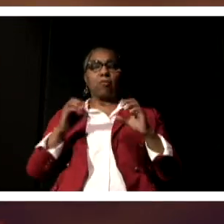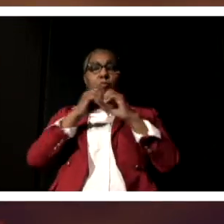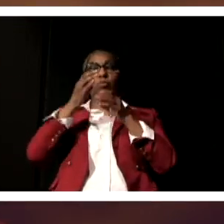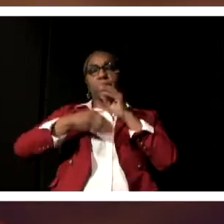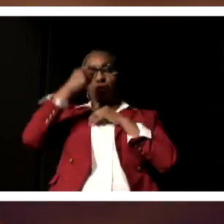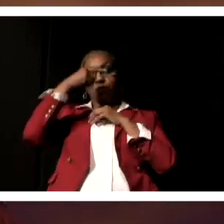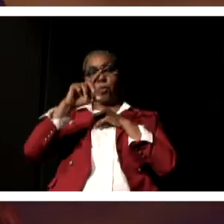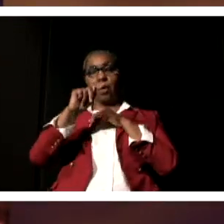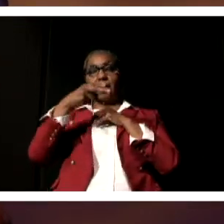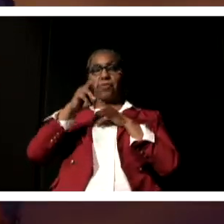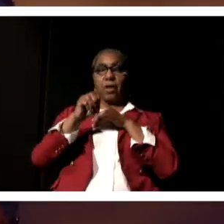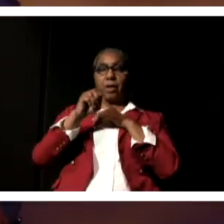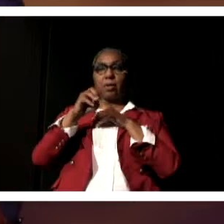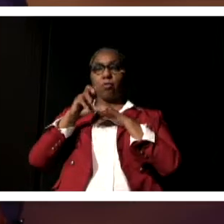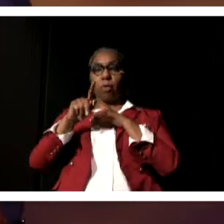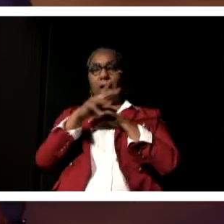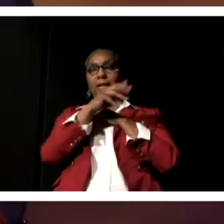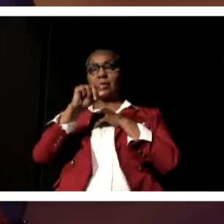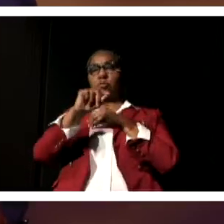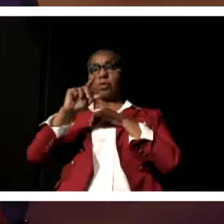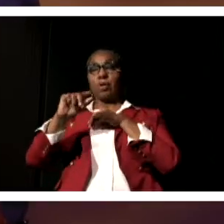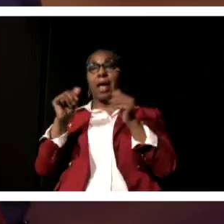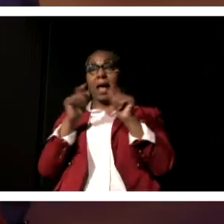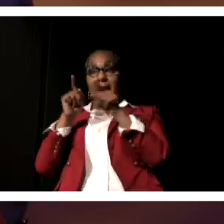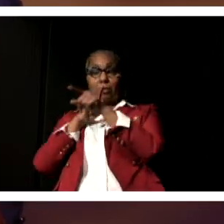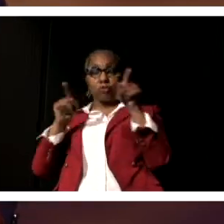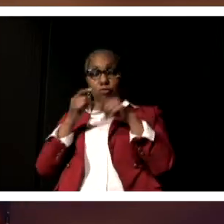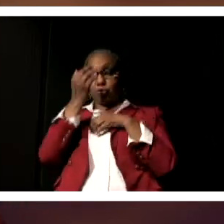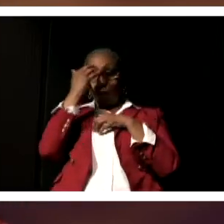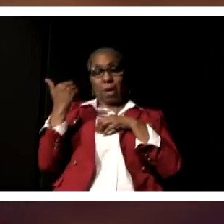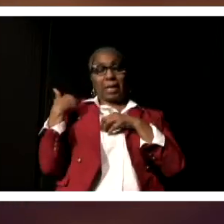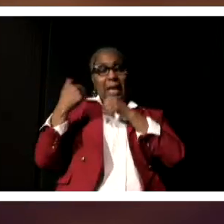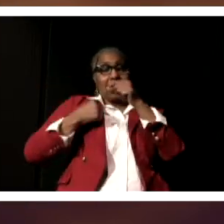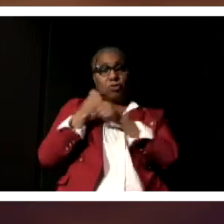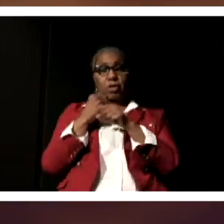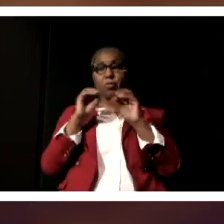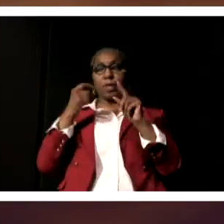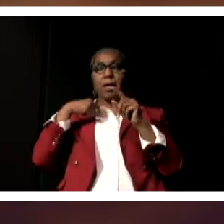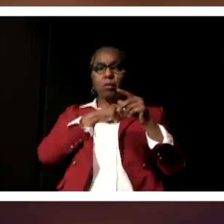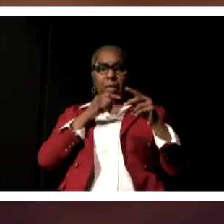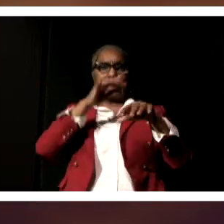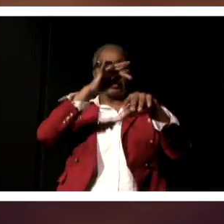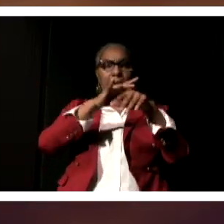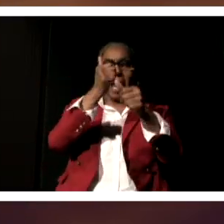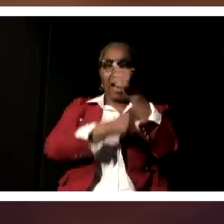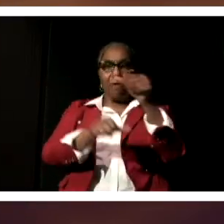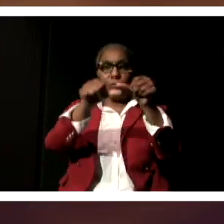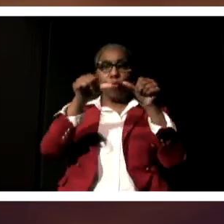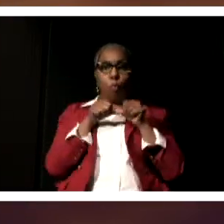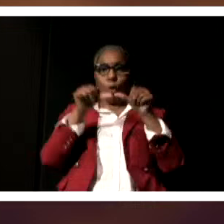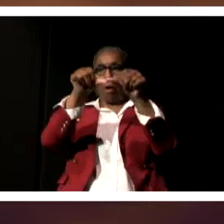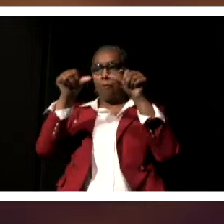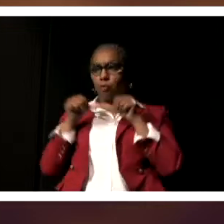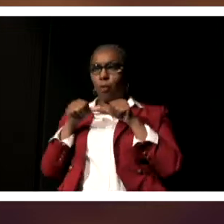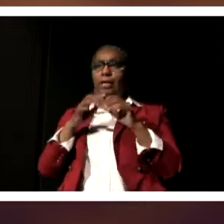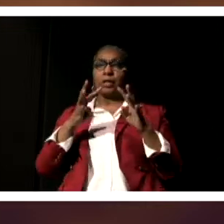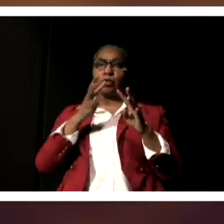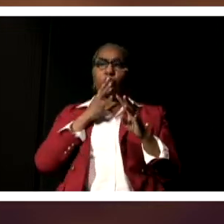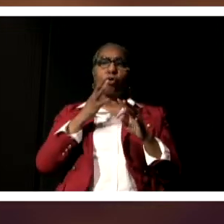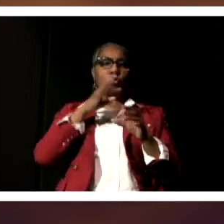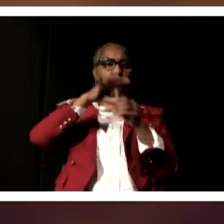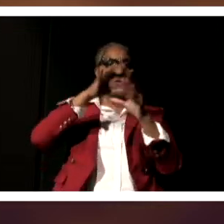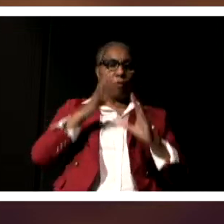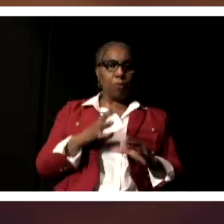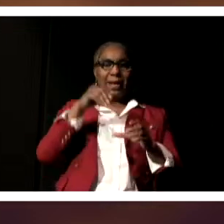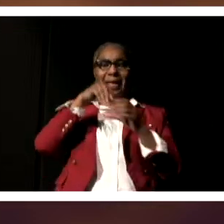2024. And as many of you know, last year we visited every ward to talk to voters in